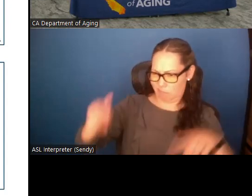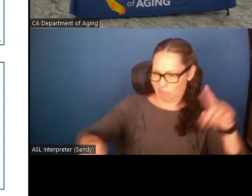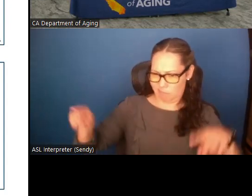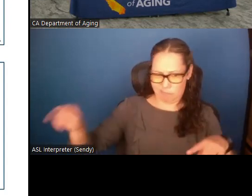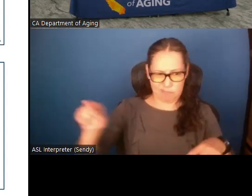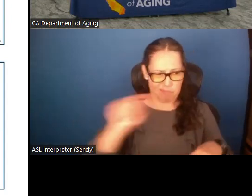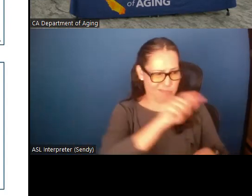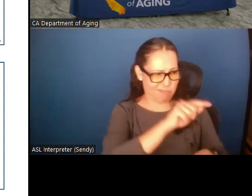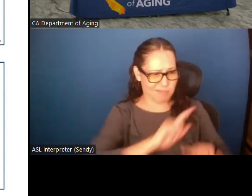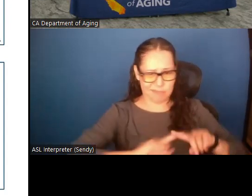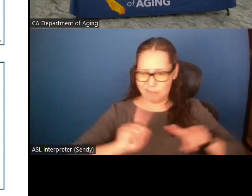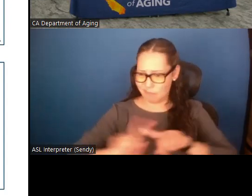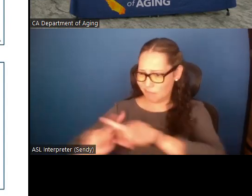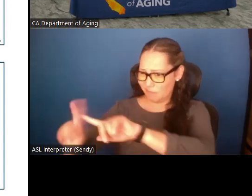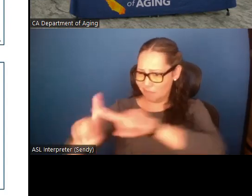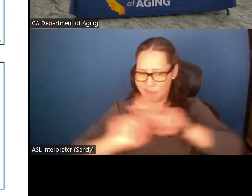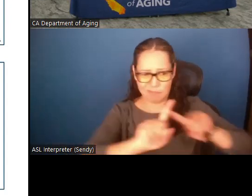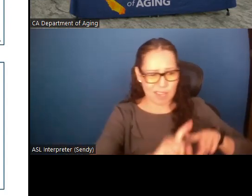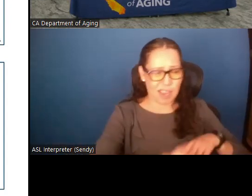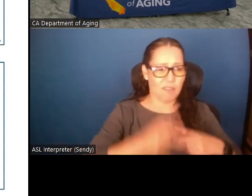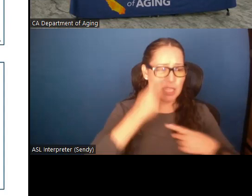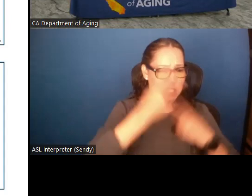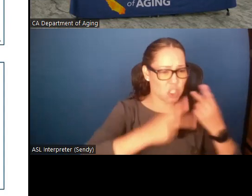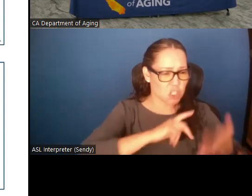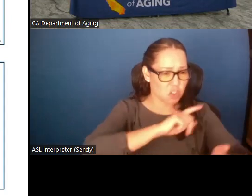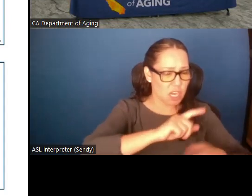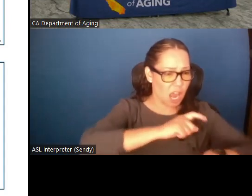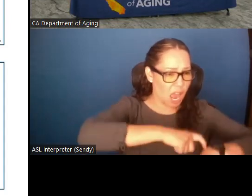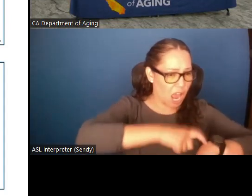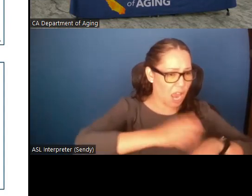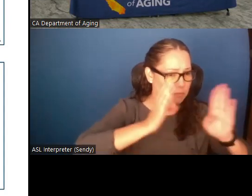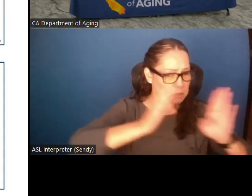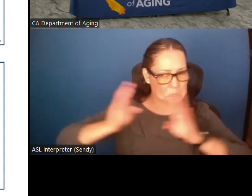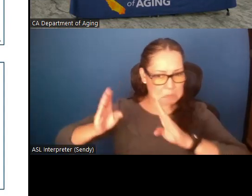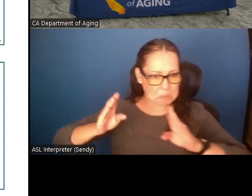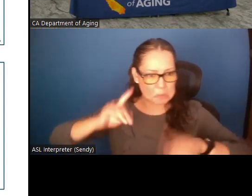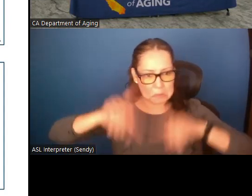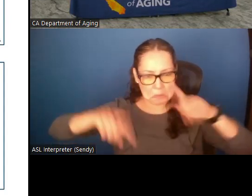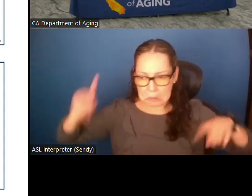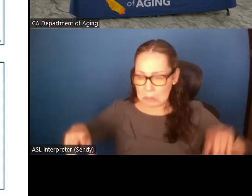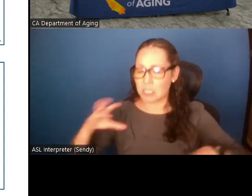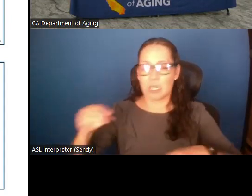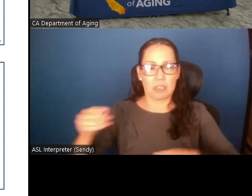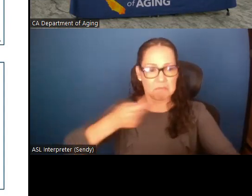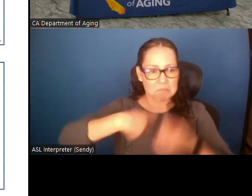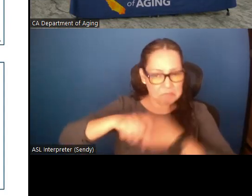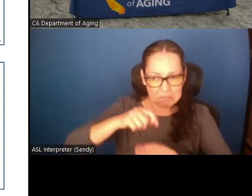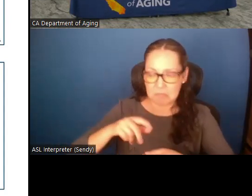of either visitation hours or the number of visitors that could be entertained in a facility at a